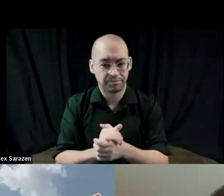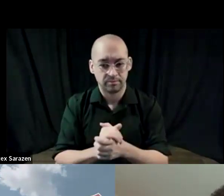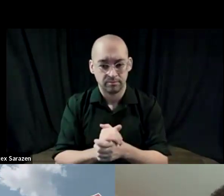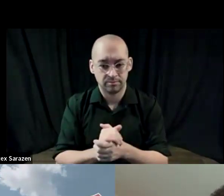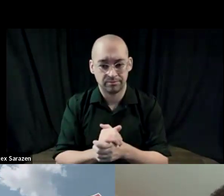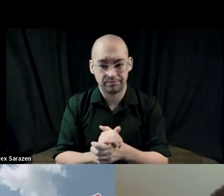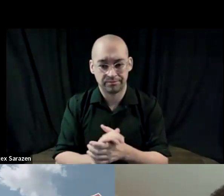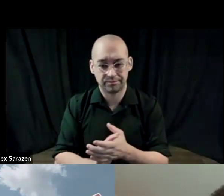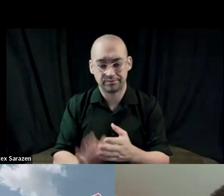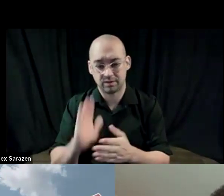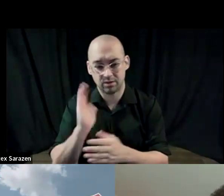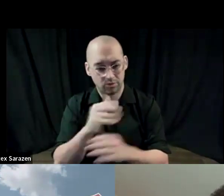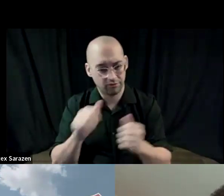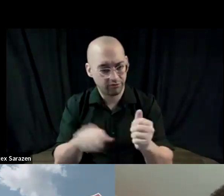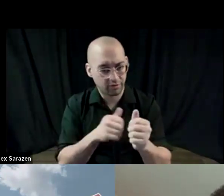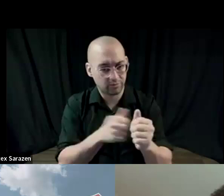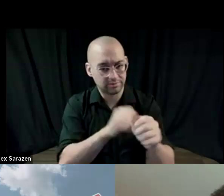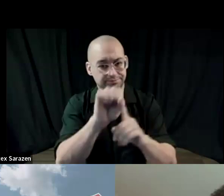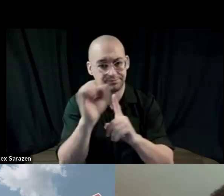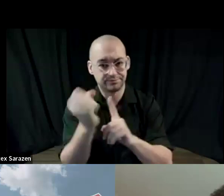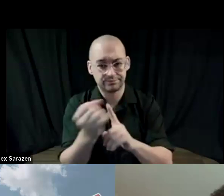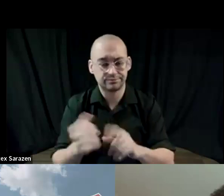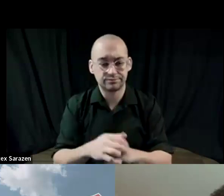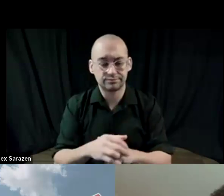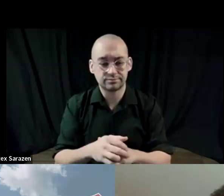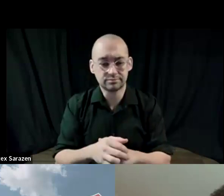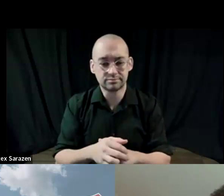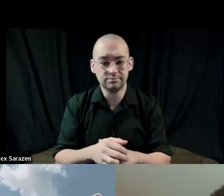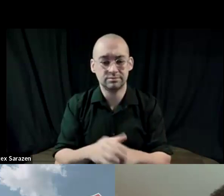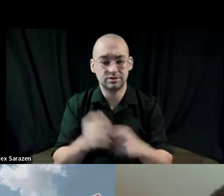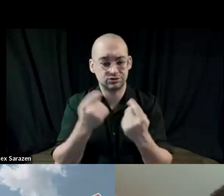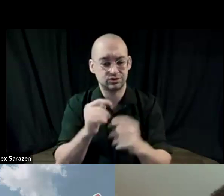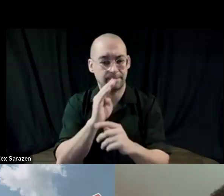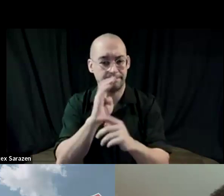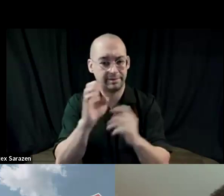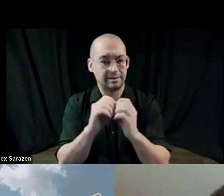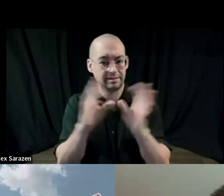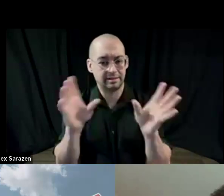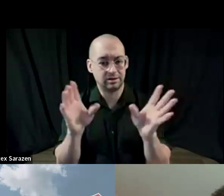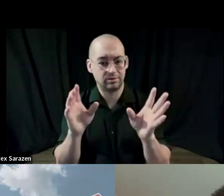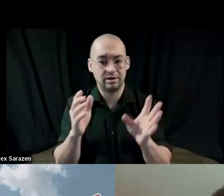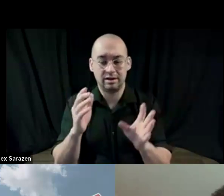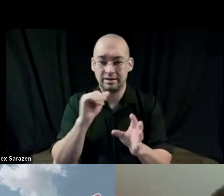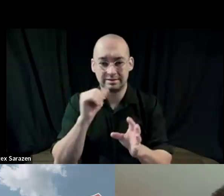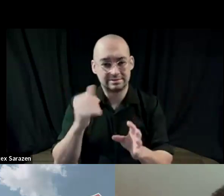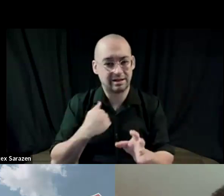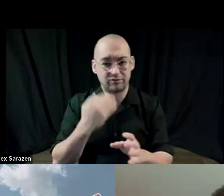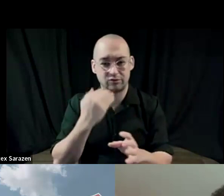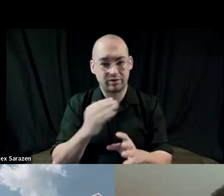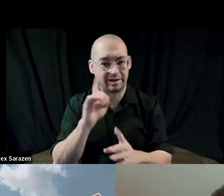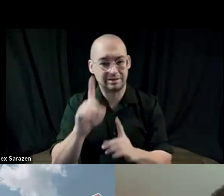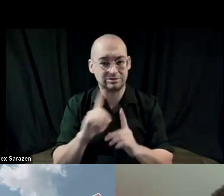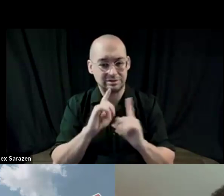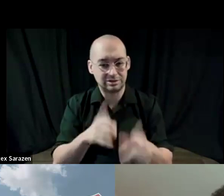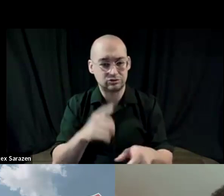We're monitoring the situation and being as vigilant as we can. At the moment, I don't have a great answer for you